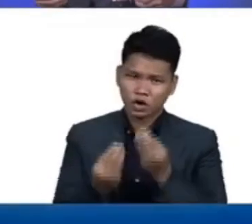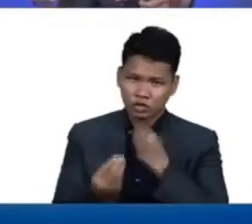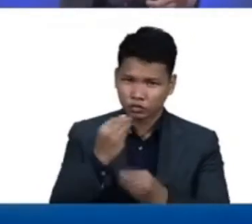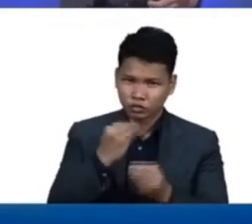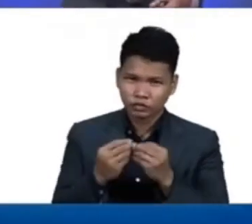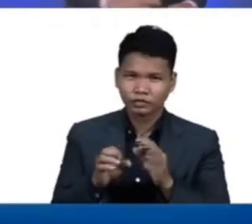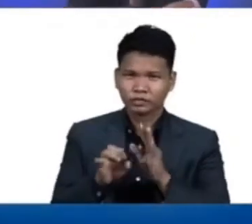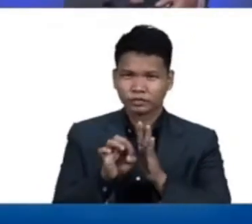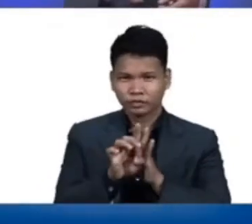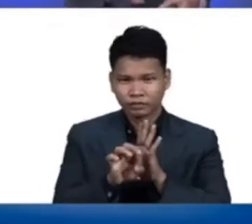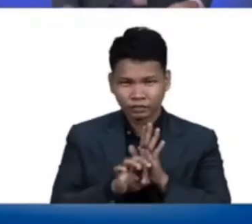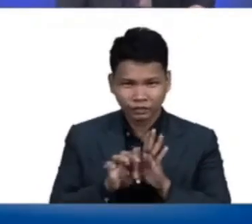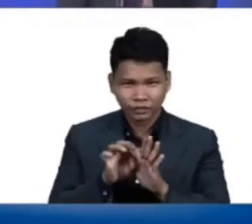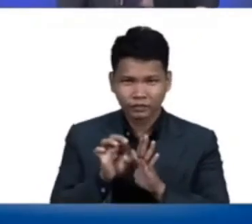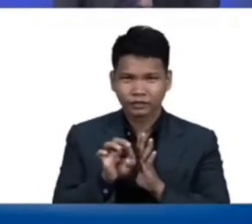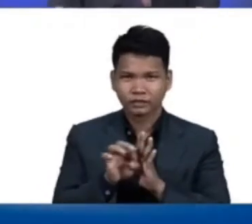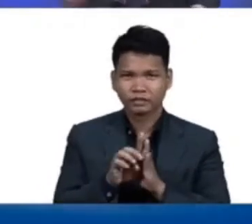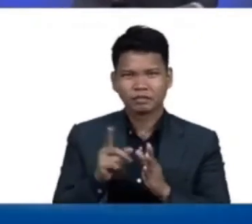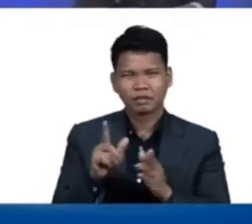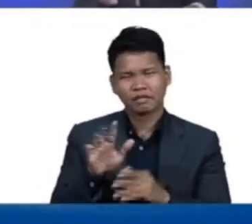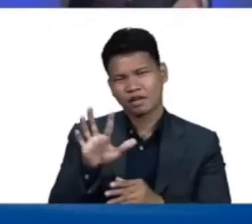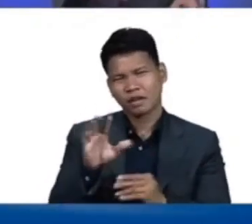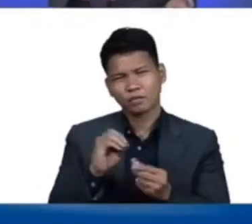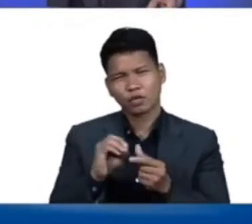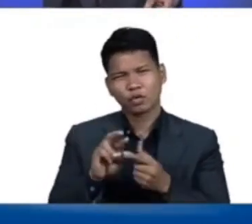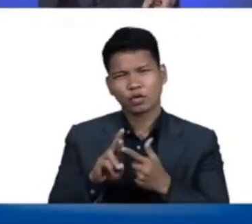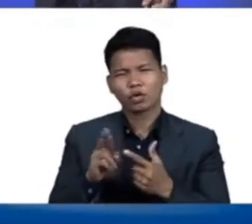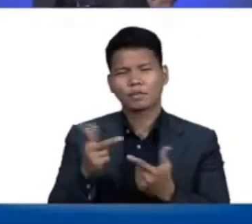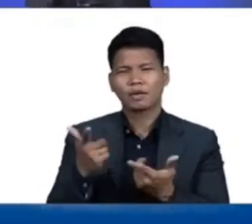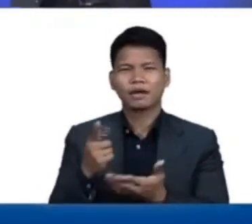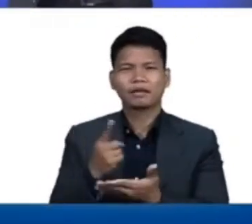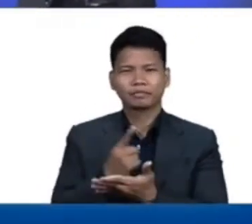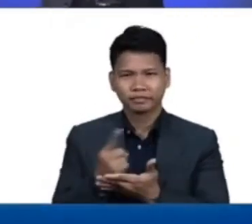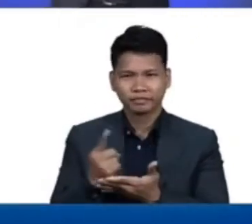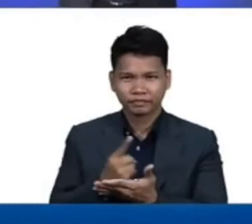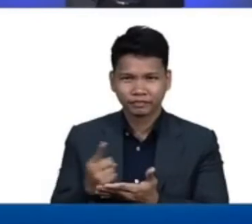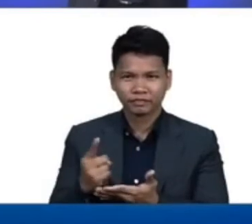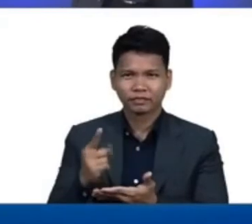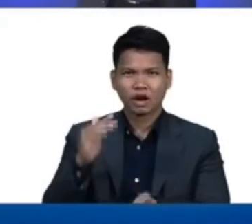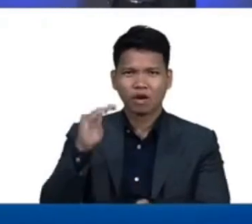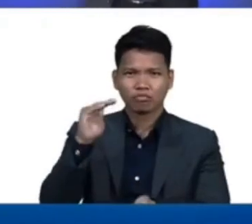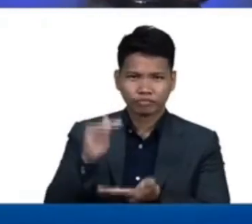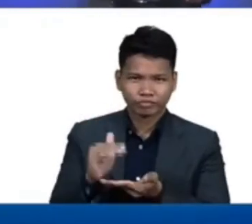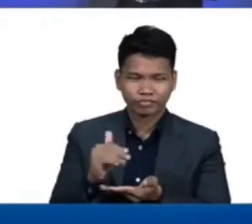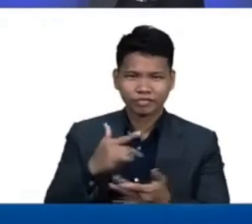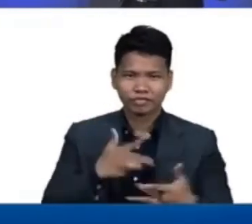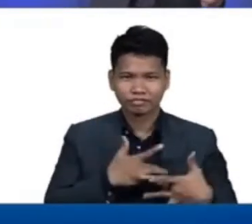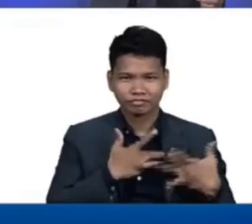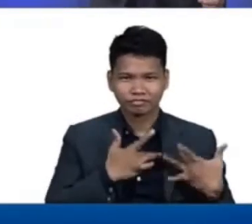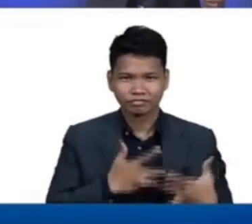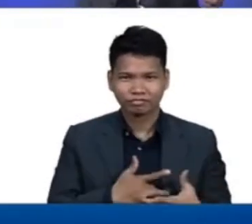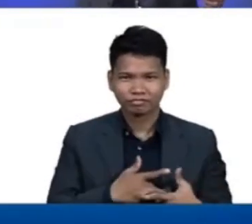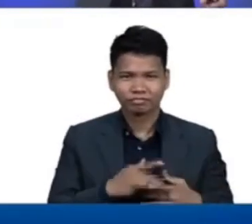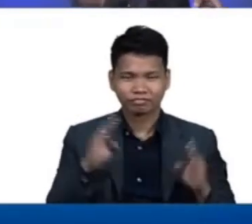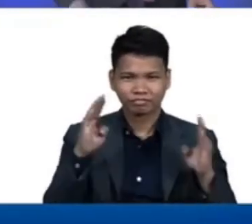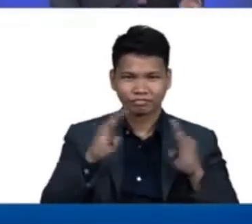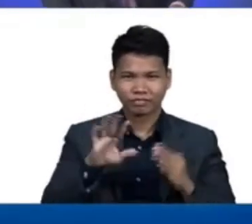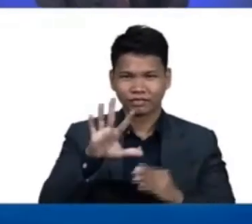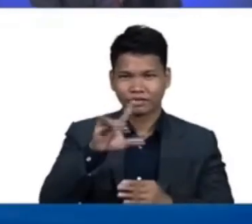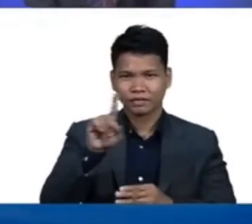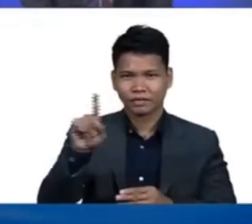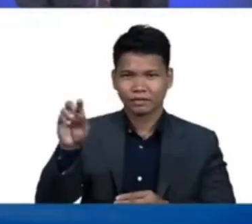nuts five or more times per week cut the risk of having heart attack by